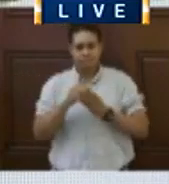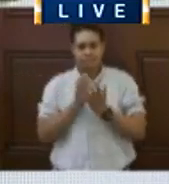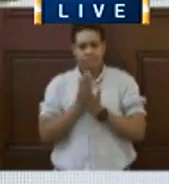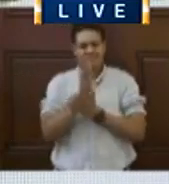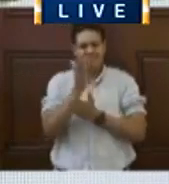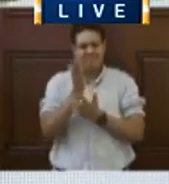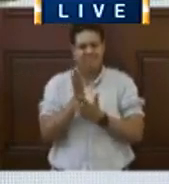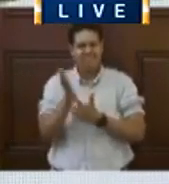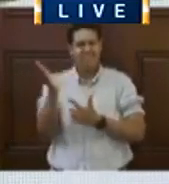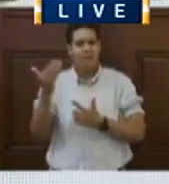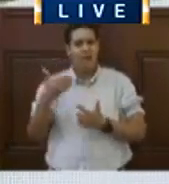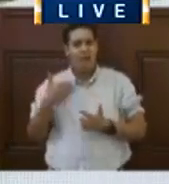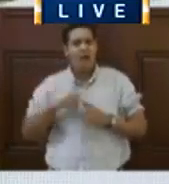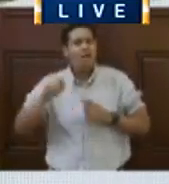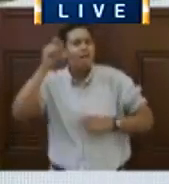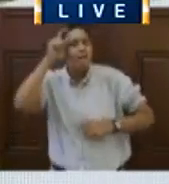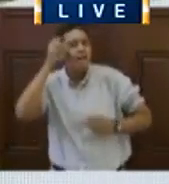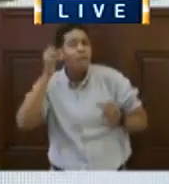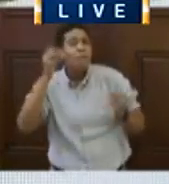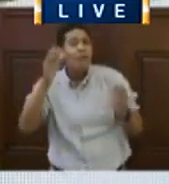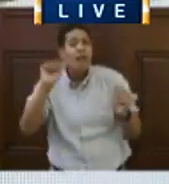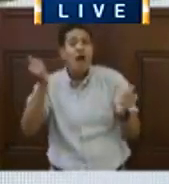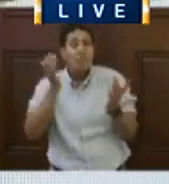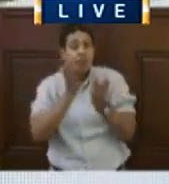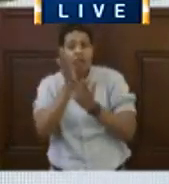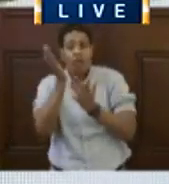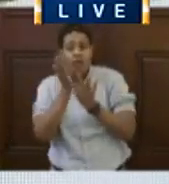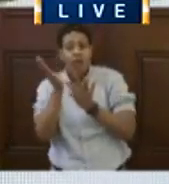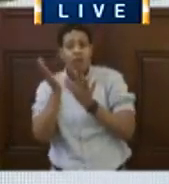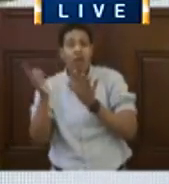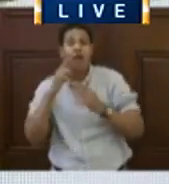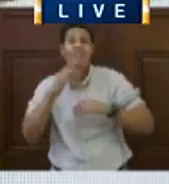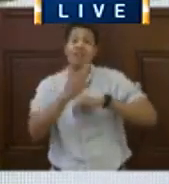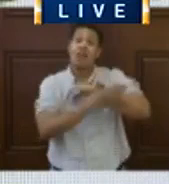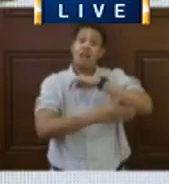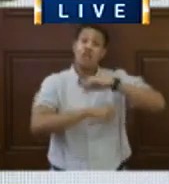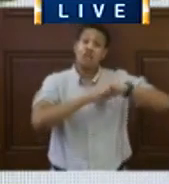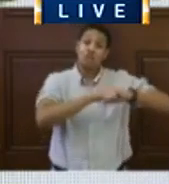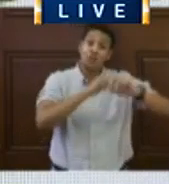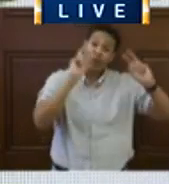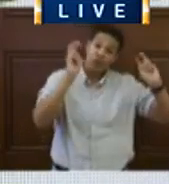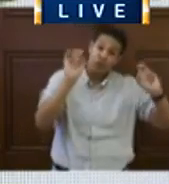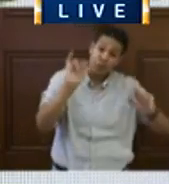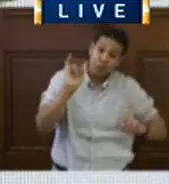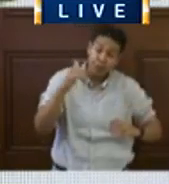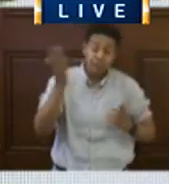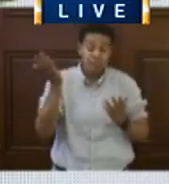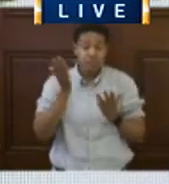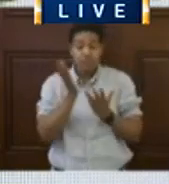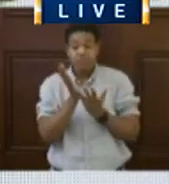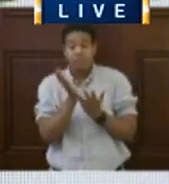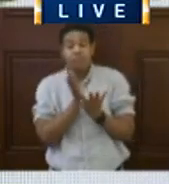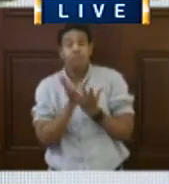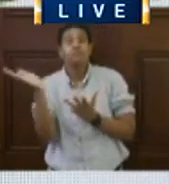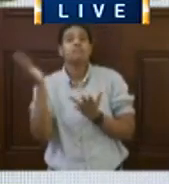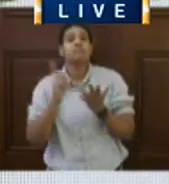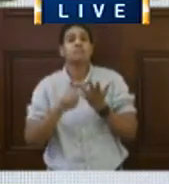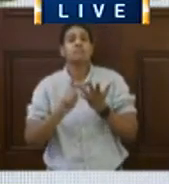but it has many other dimensions. It has a national security dimension, it has a